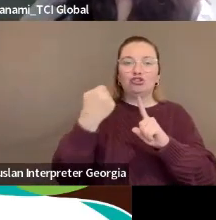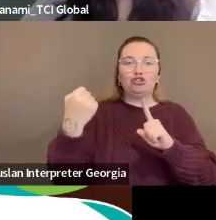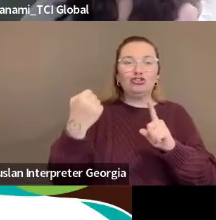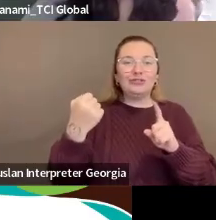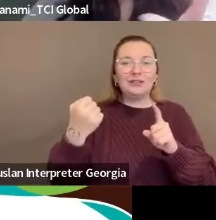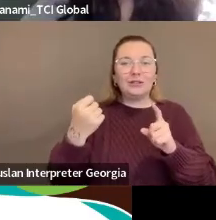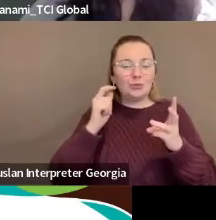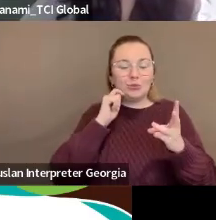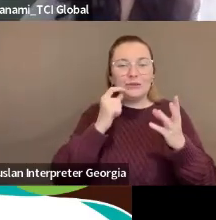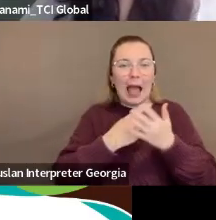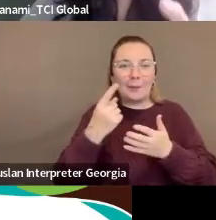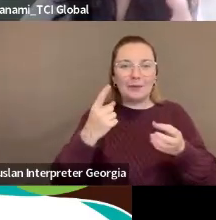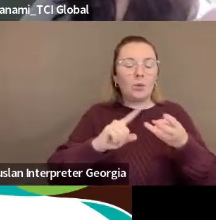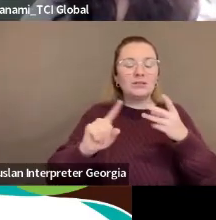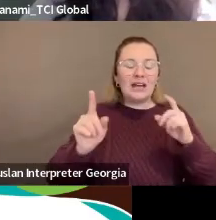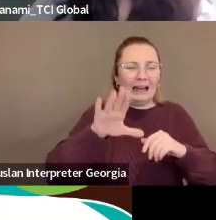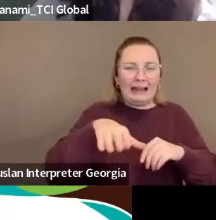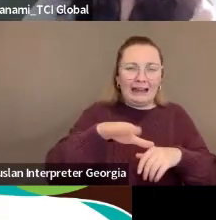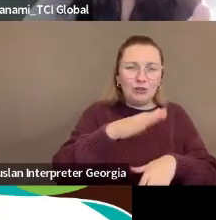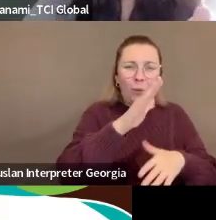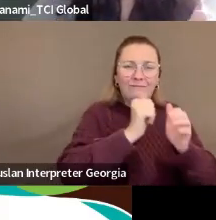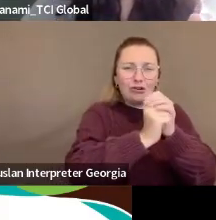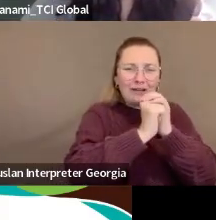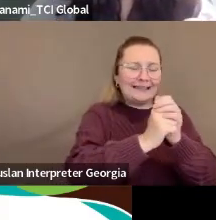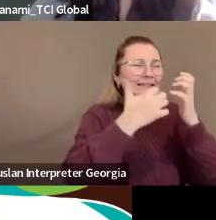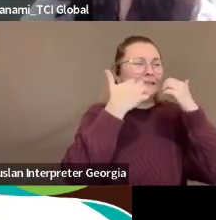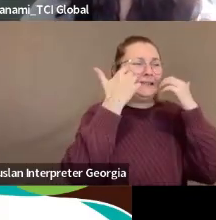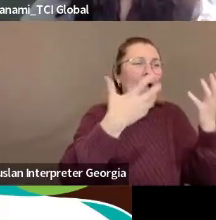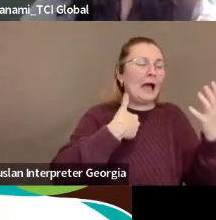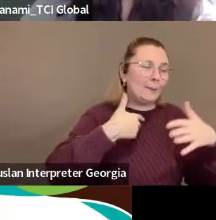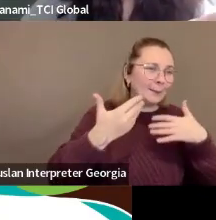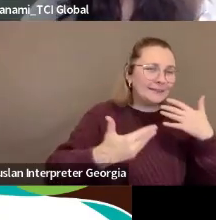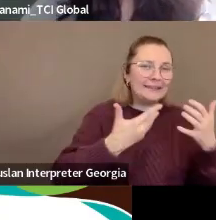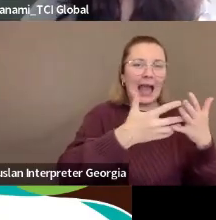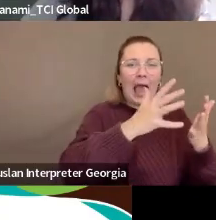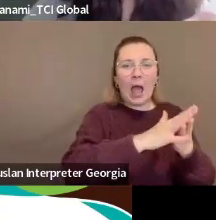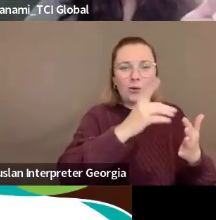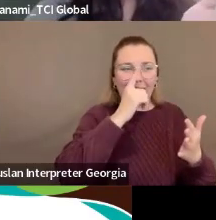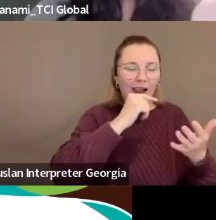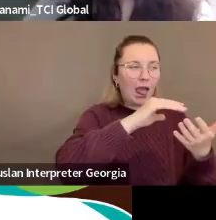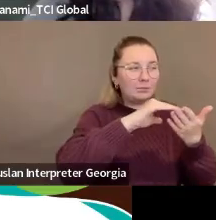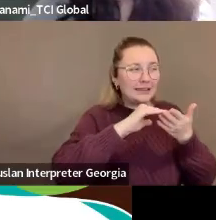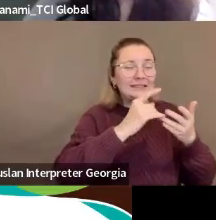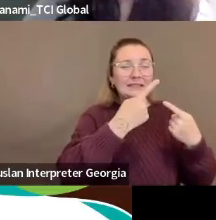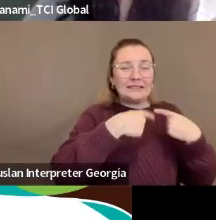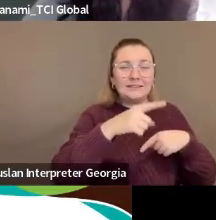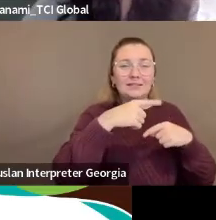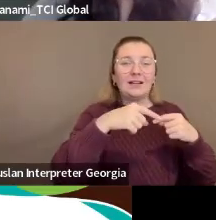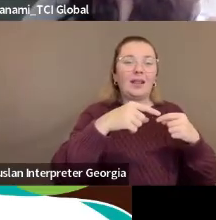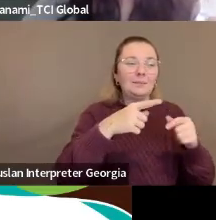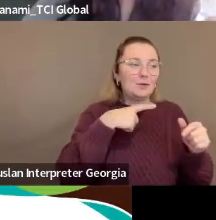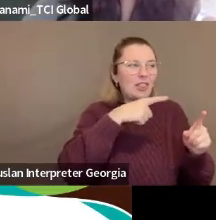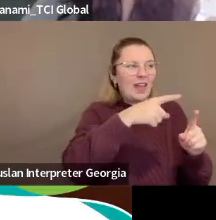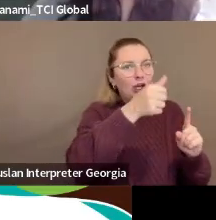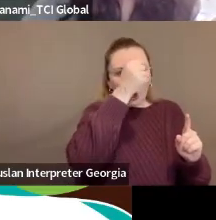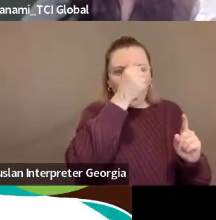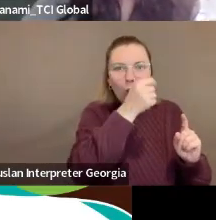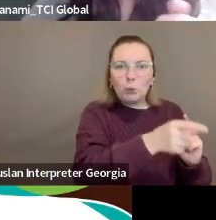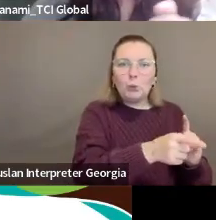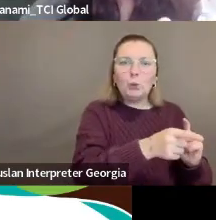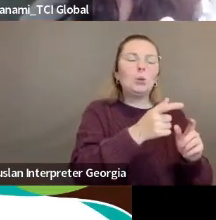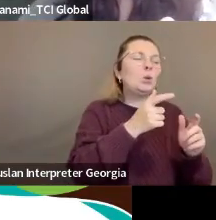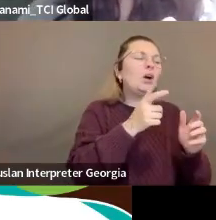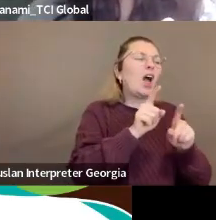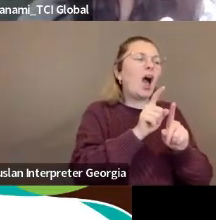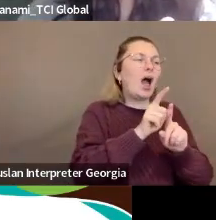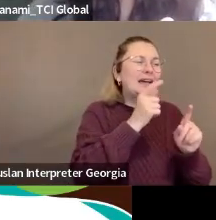your friends who know what you'd like and what your best interests are because they've worked with you, they've lived with you, they